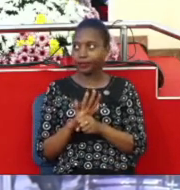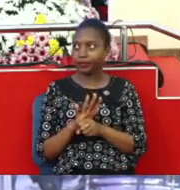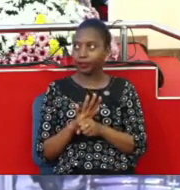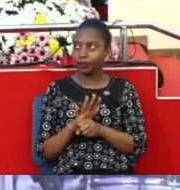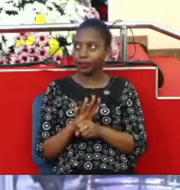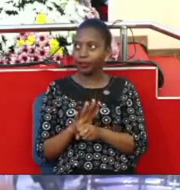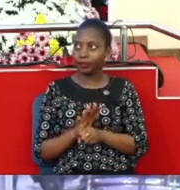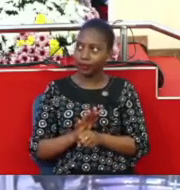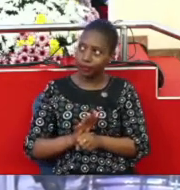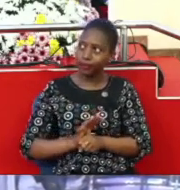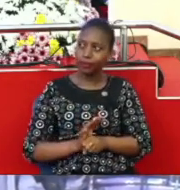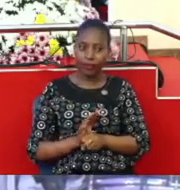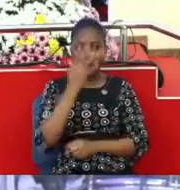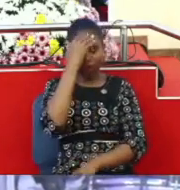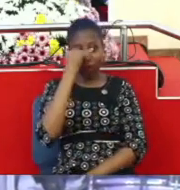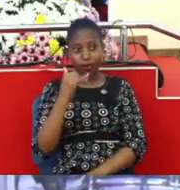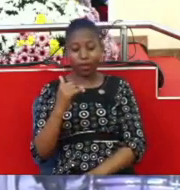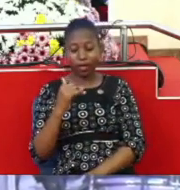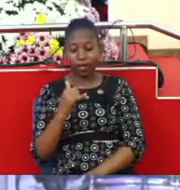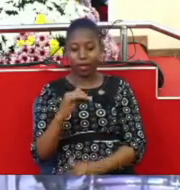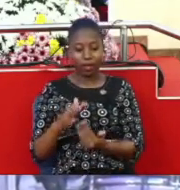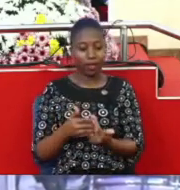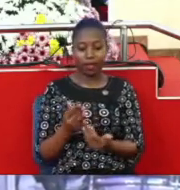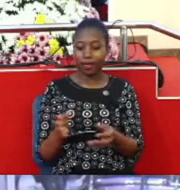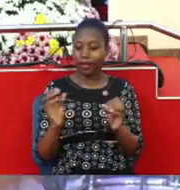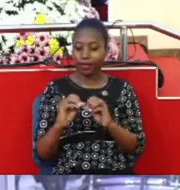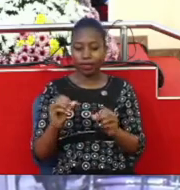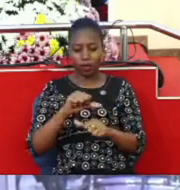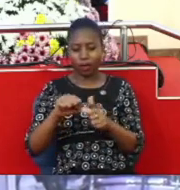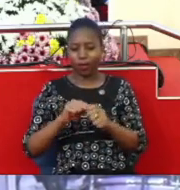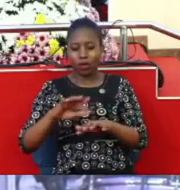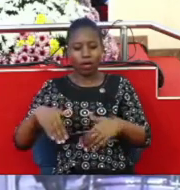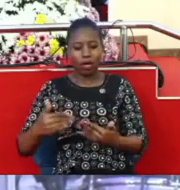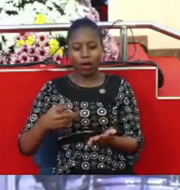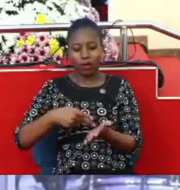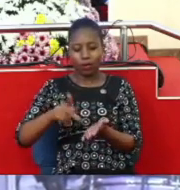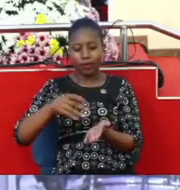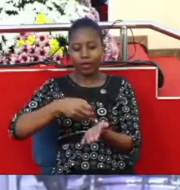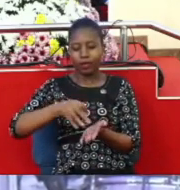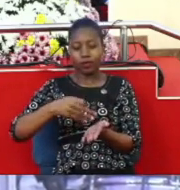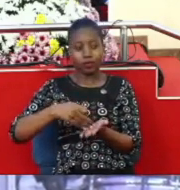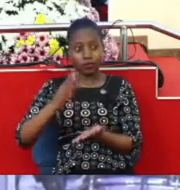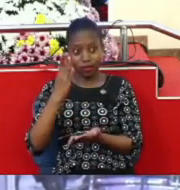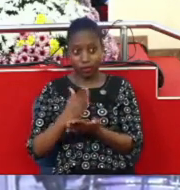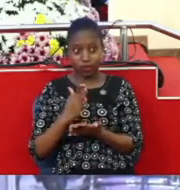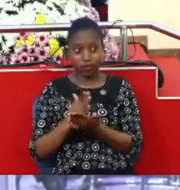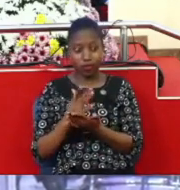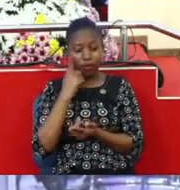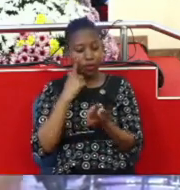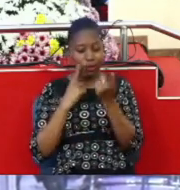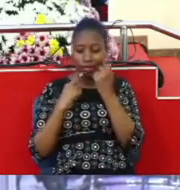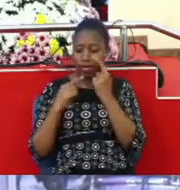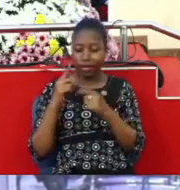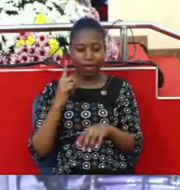it, is up to you. Jinsi utalipa karo ni shughuli yako. Bless your heart. They will cry when they are hungry.